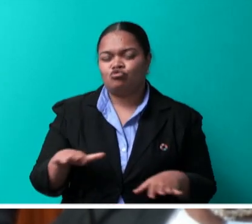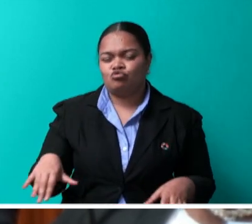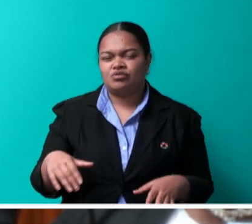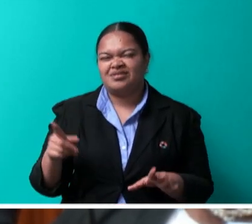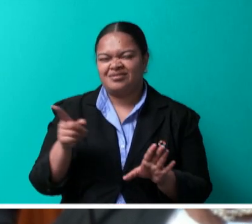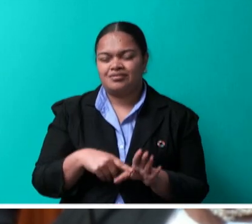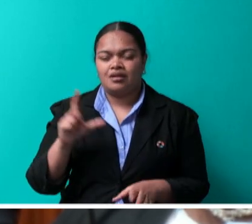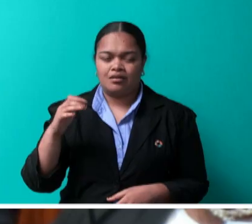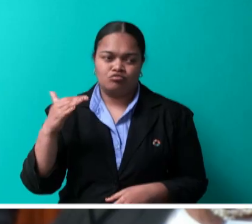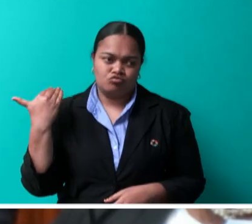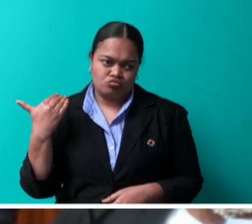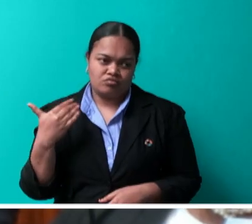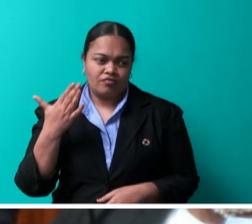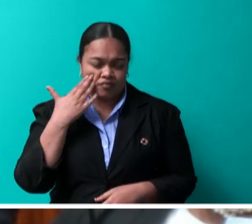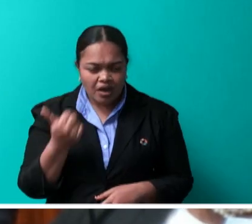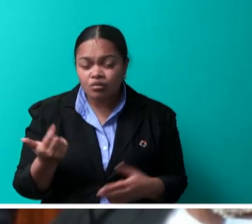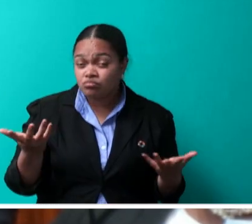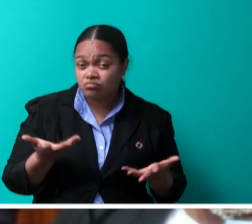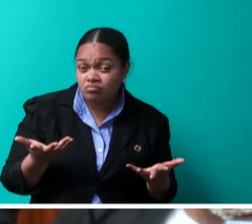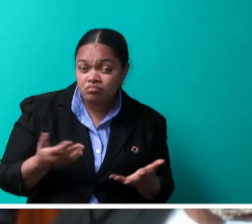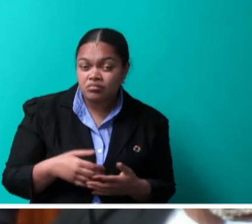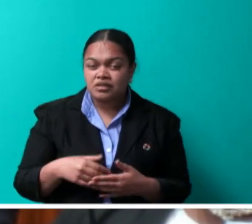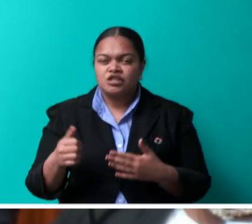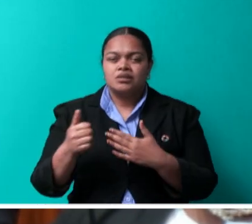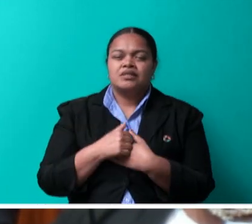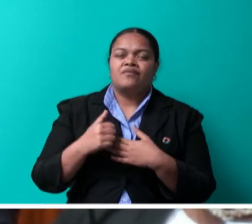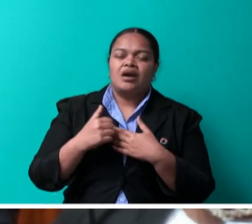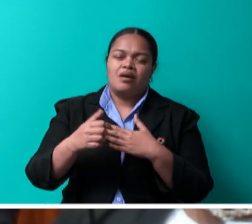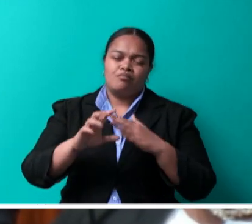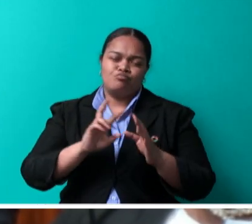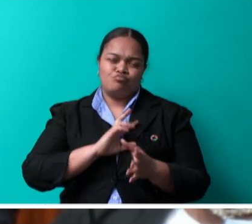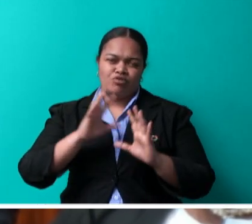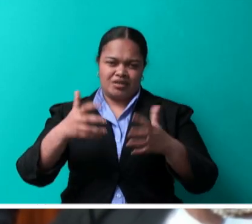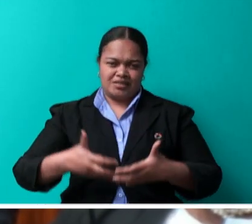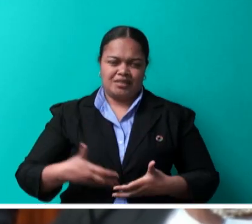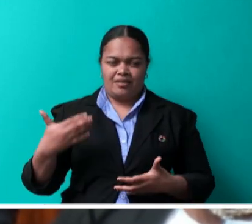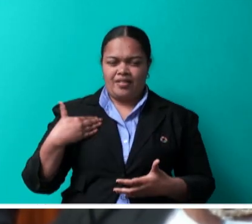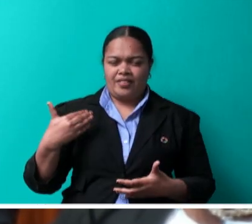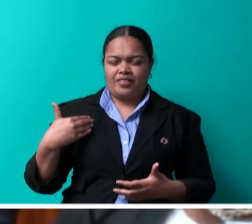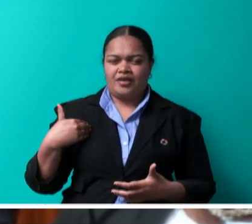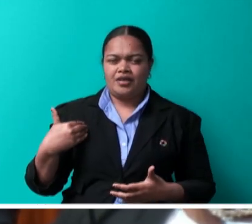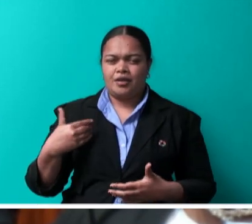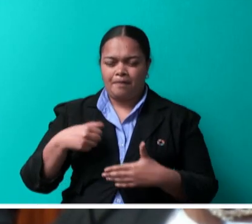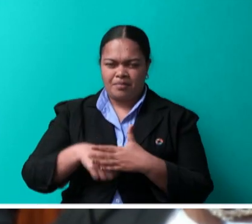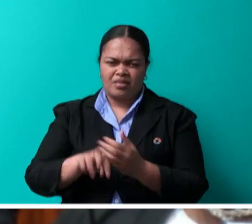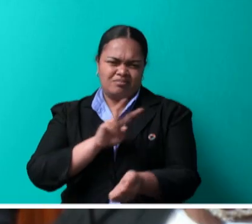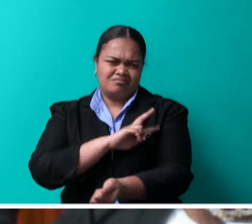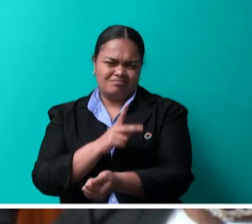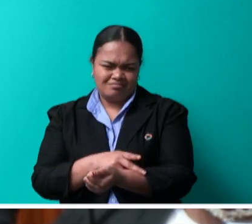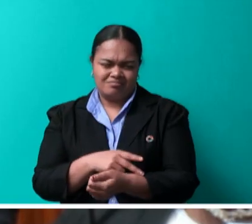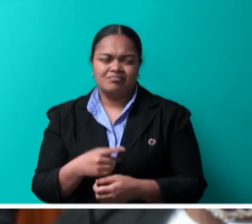classrooms. It will be found in safer pregnancies and healthy births. It will be found in